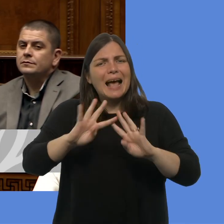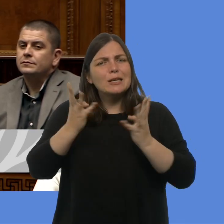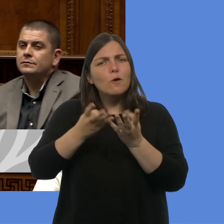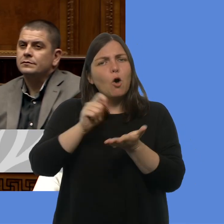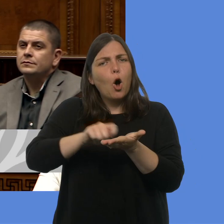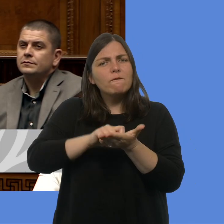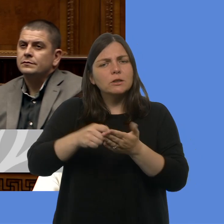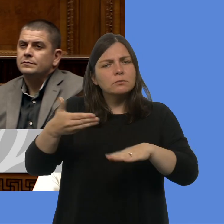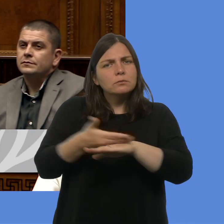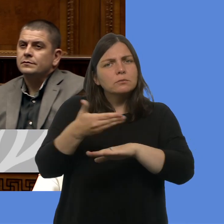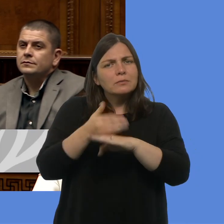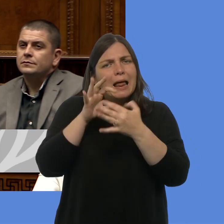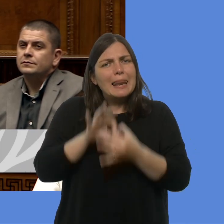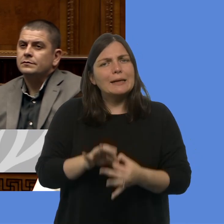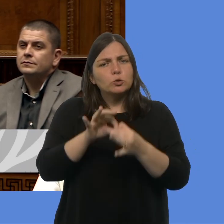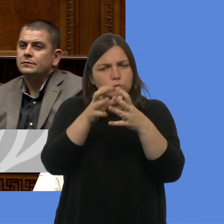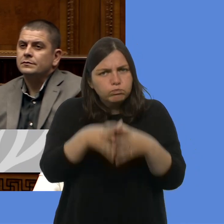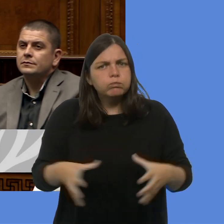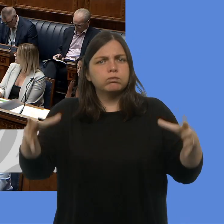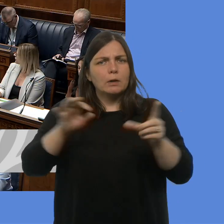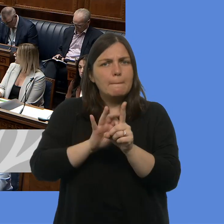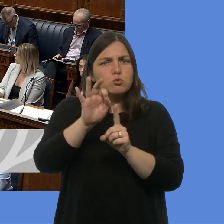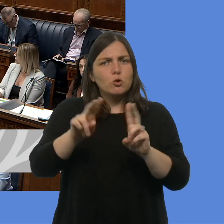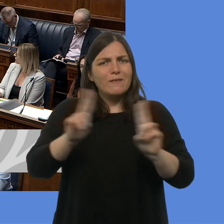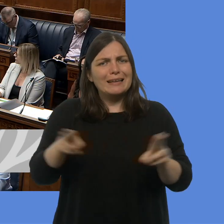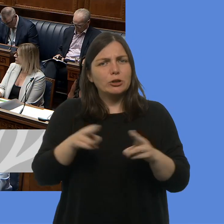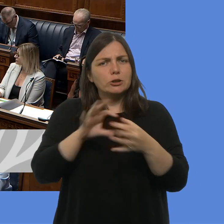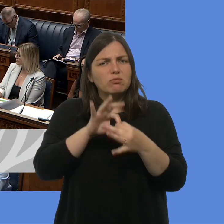terms of building international relations? Thank you.